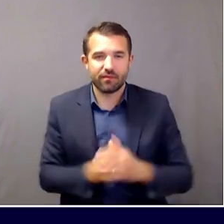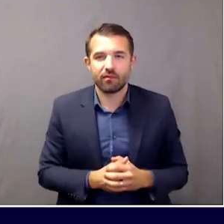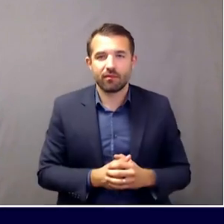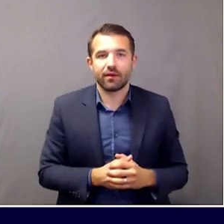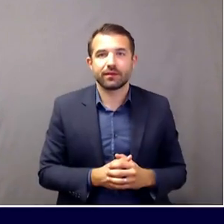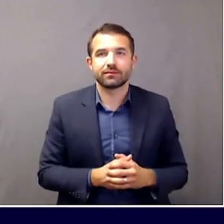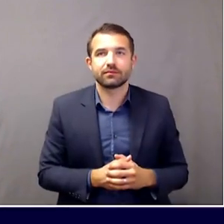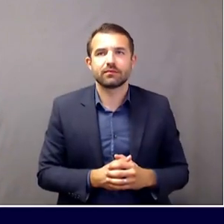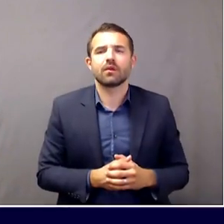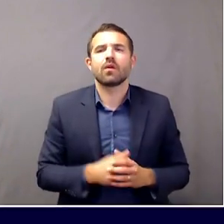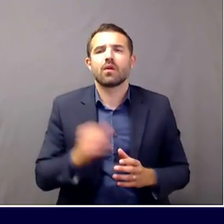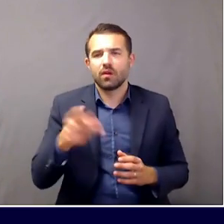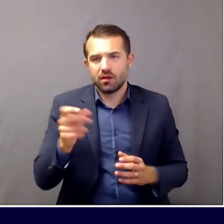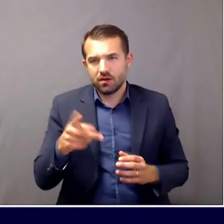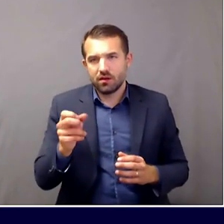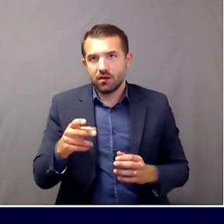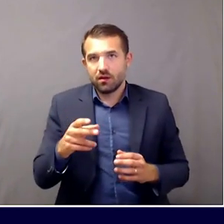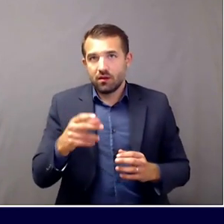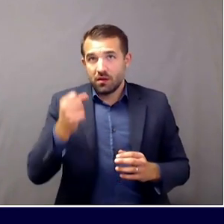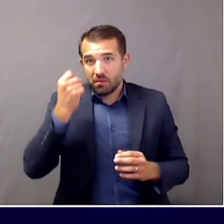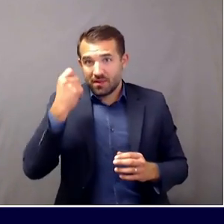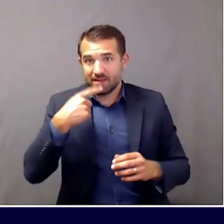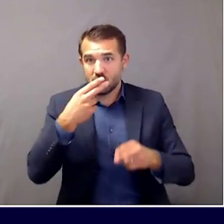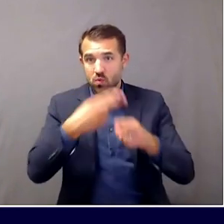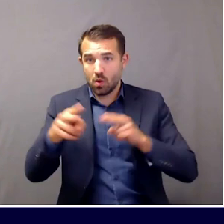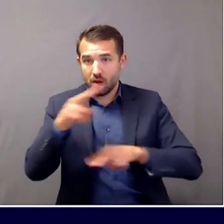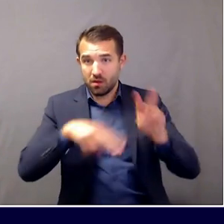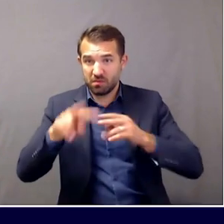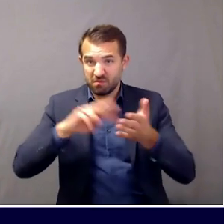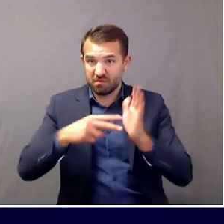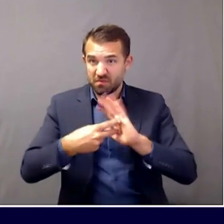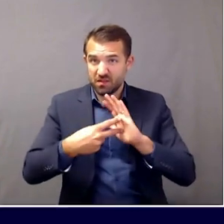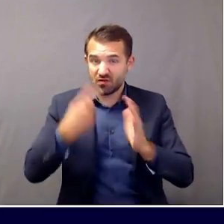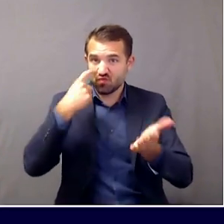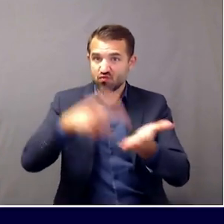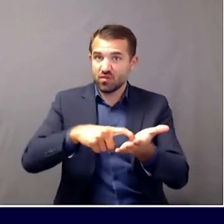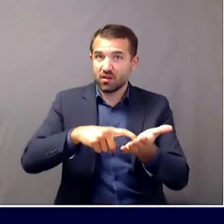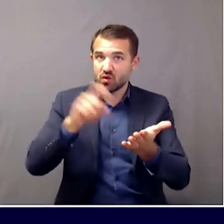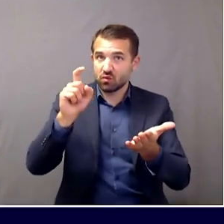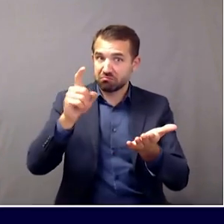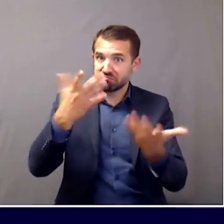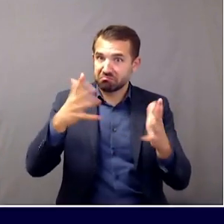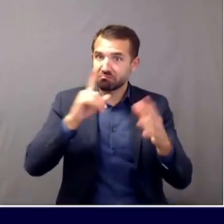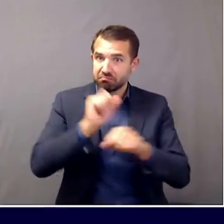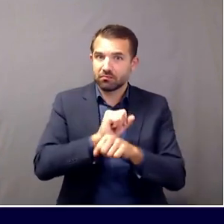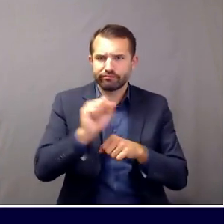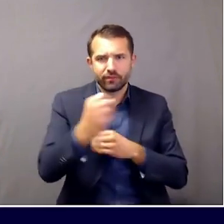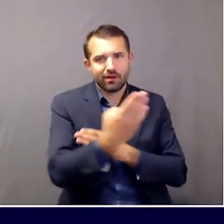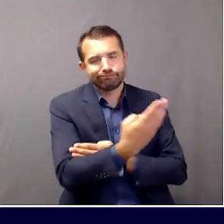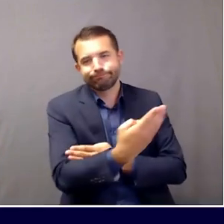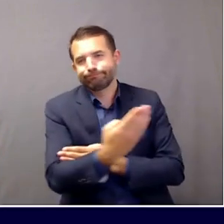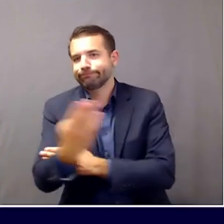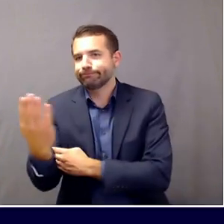to look. It seems. I look at all of these numbers every single morning. It's what I do when I'm having my